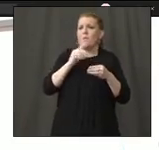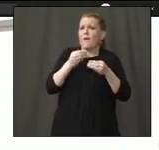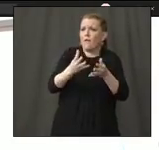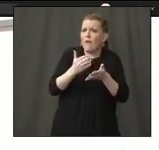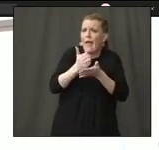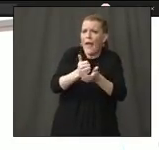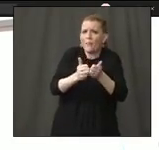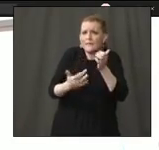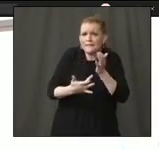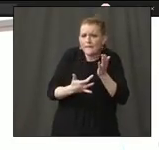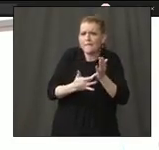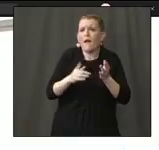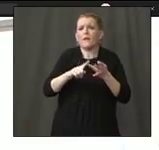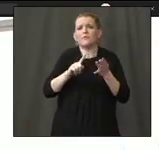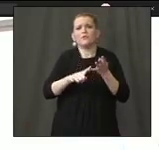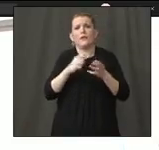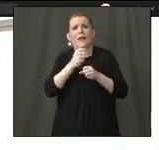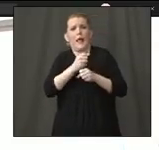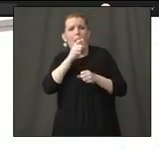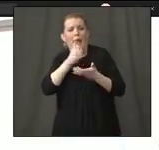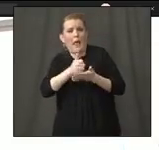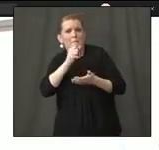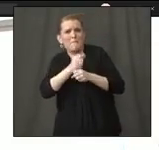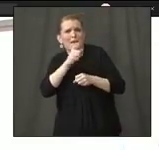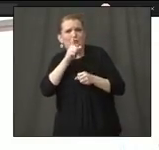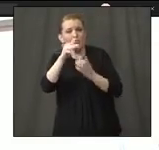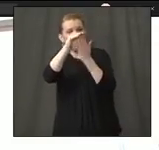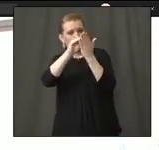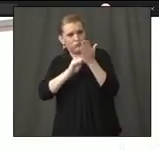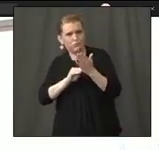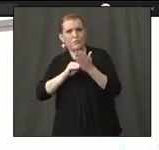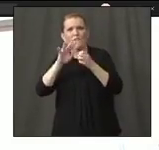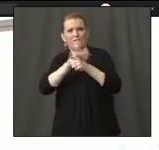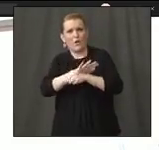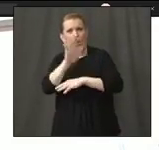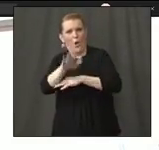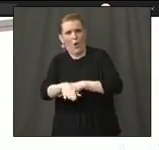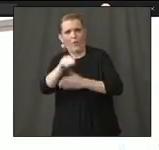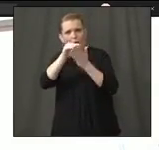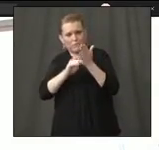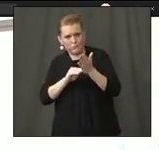again, there's opportunities there. We have our DECD hotline,